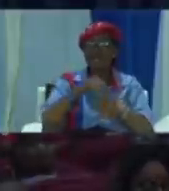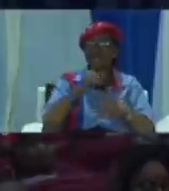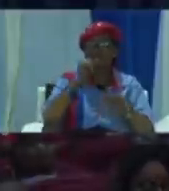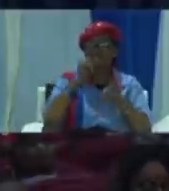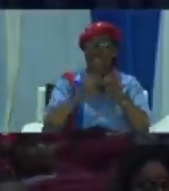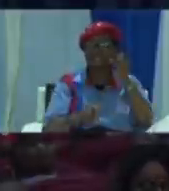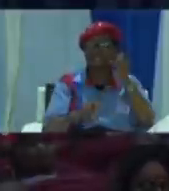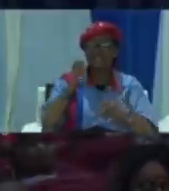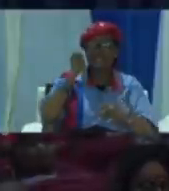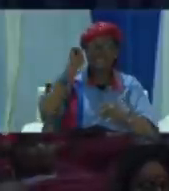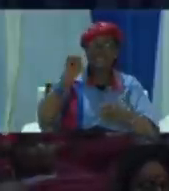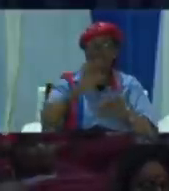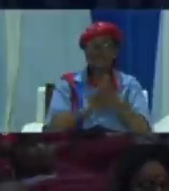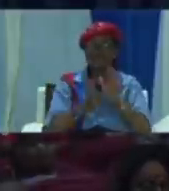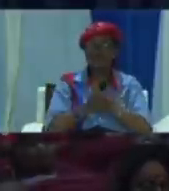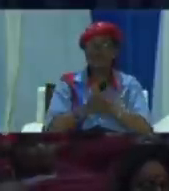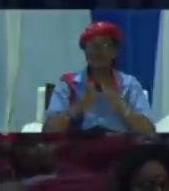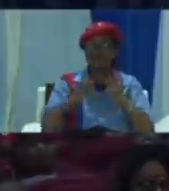became greater than his